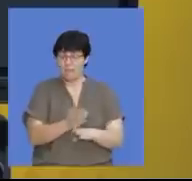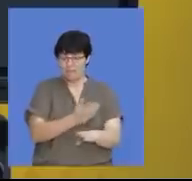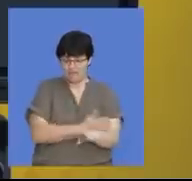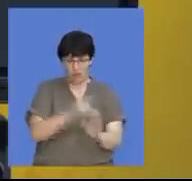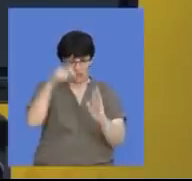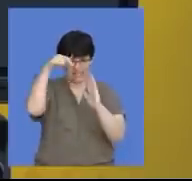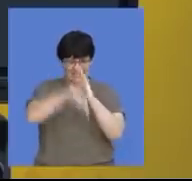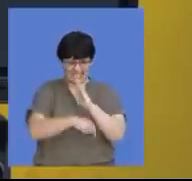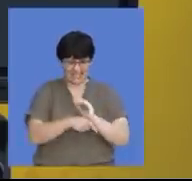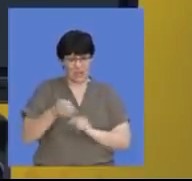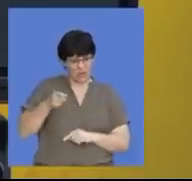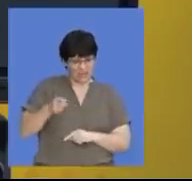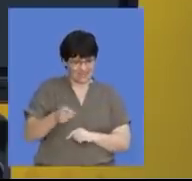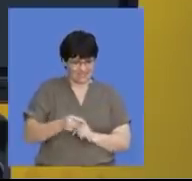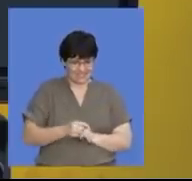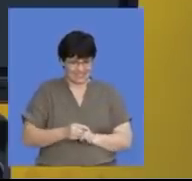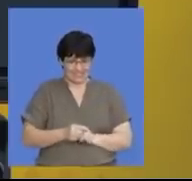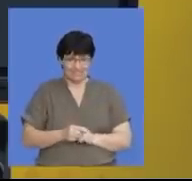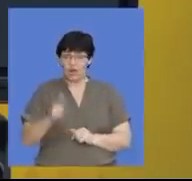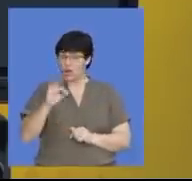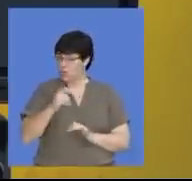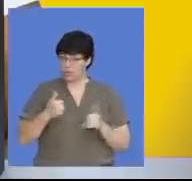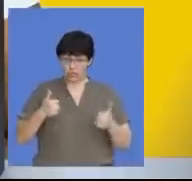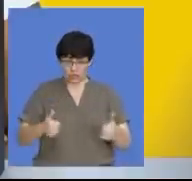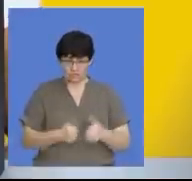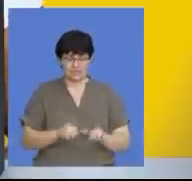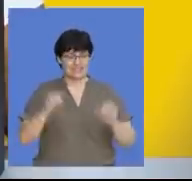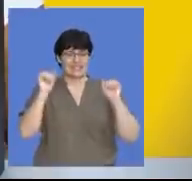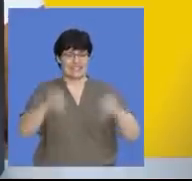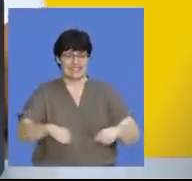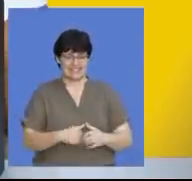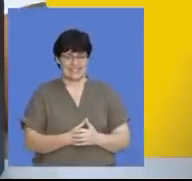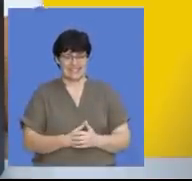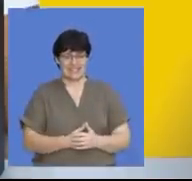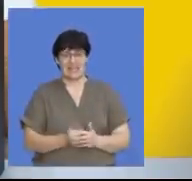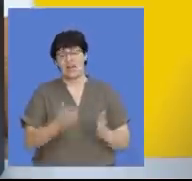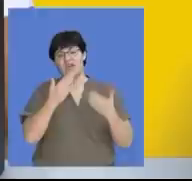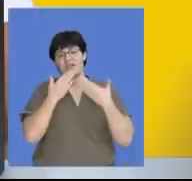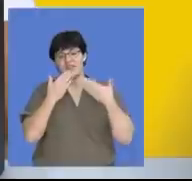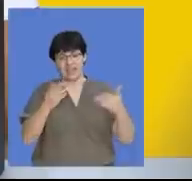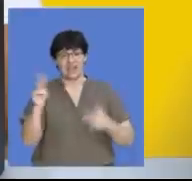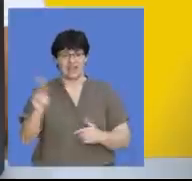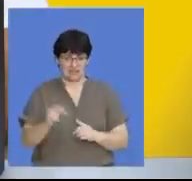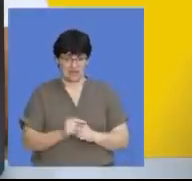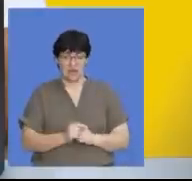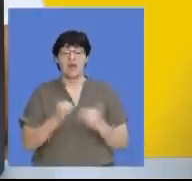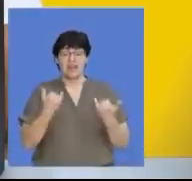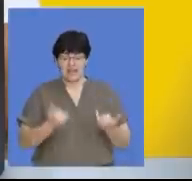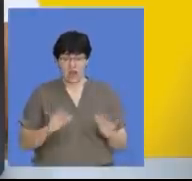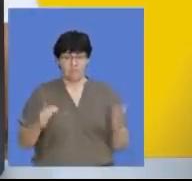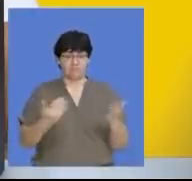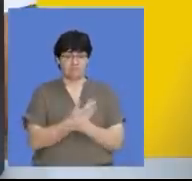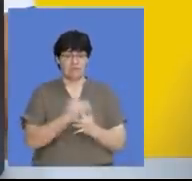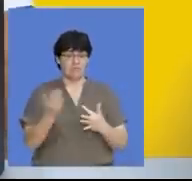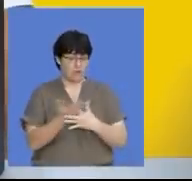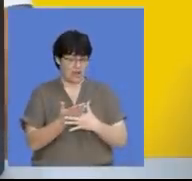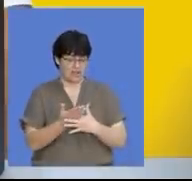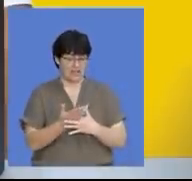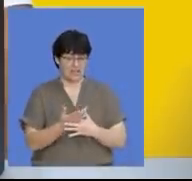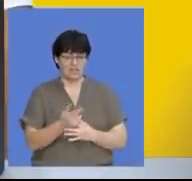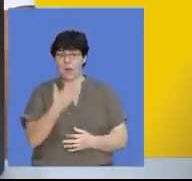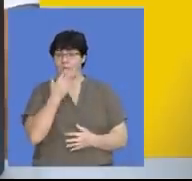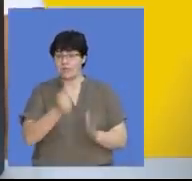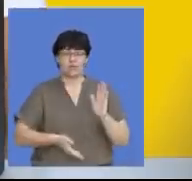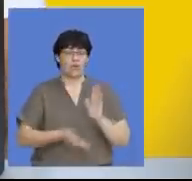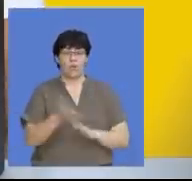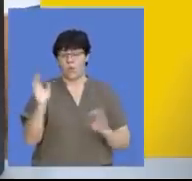detail on vertical exaggeration. Looney, are we good? Yes. Thank you, Kavalit. We are going to take a quick break, guys, so please don't